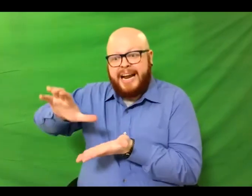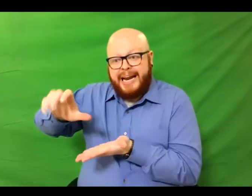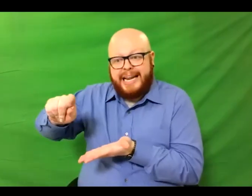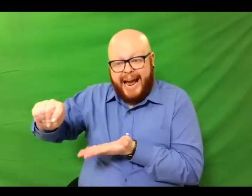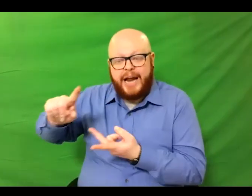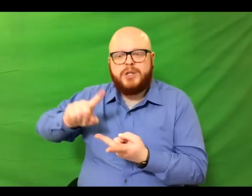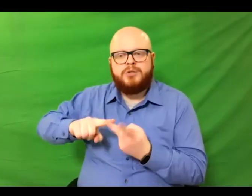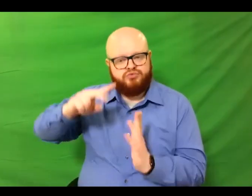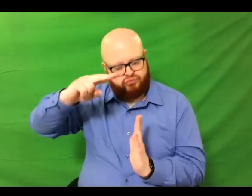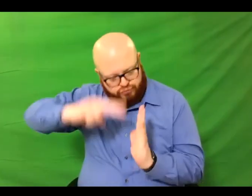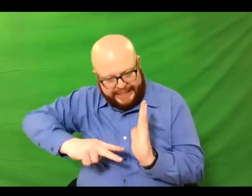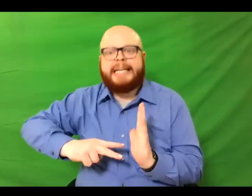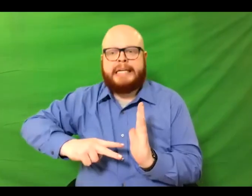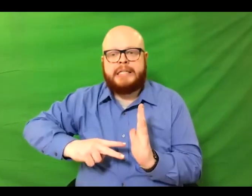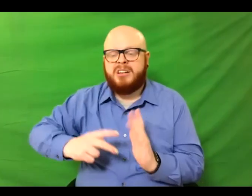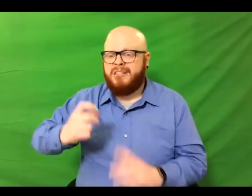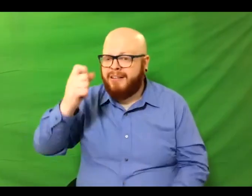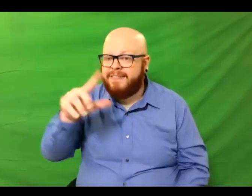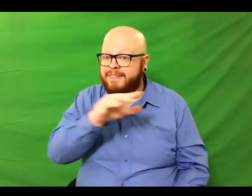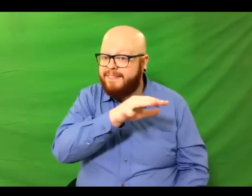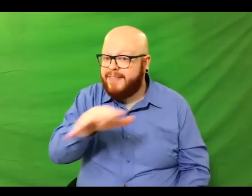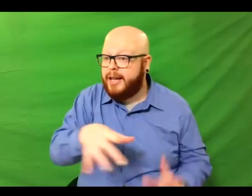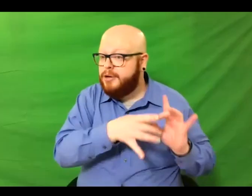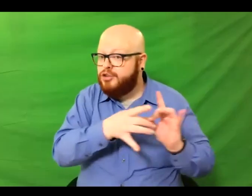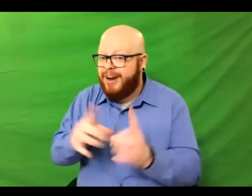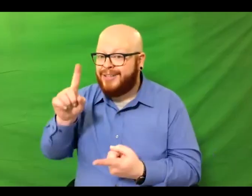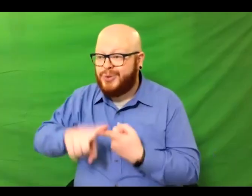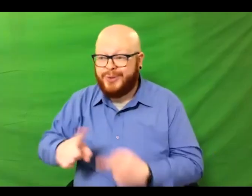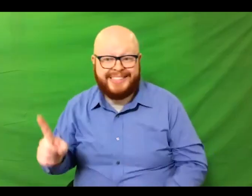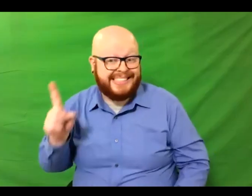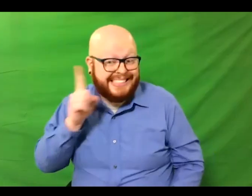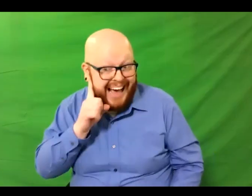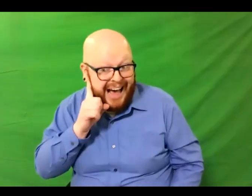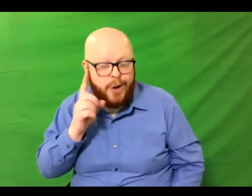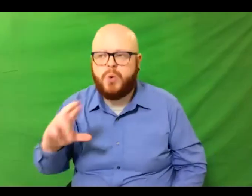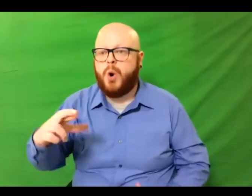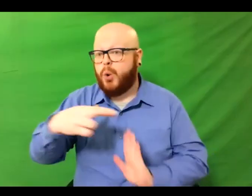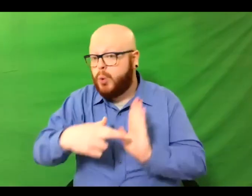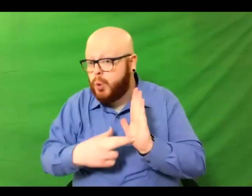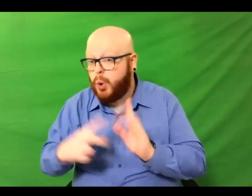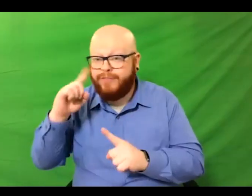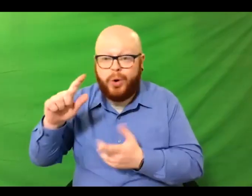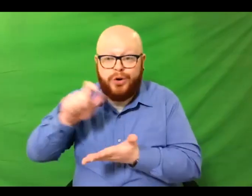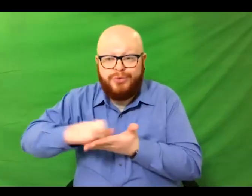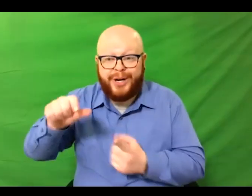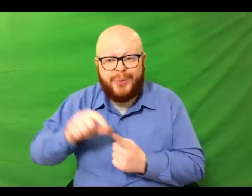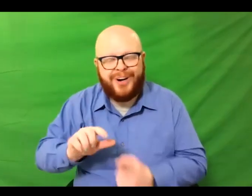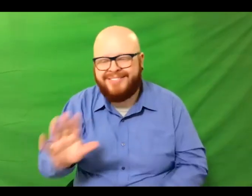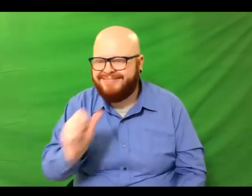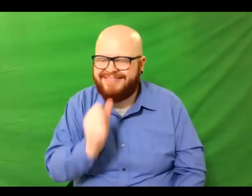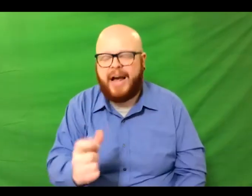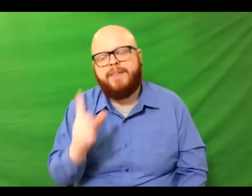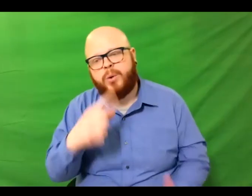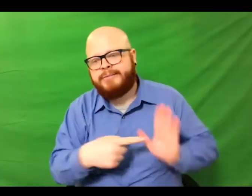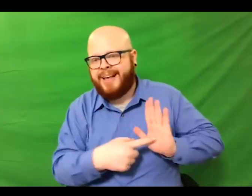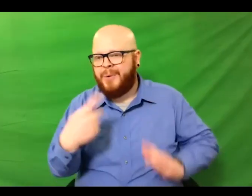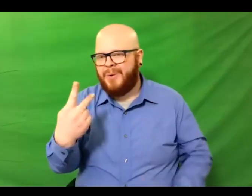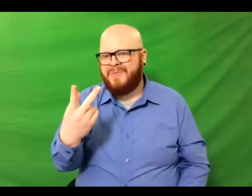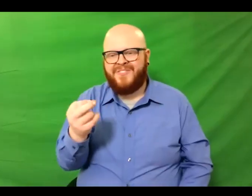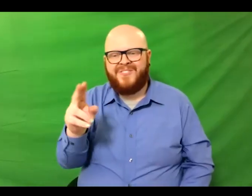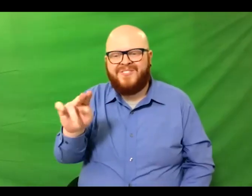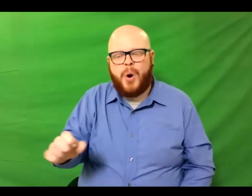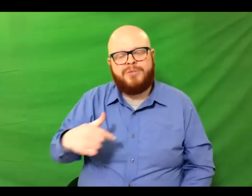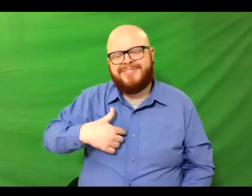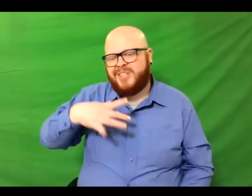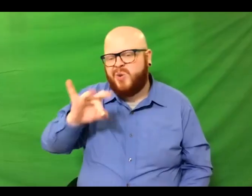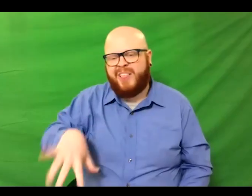Now, fingerspelling does not give you a direct path to each sound or rule for the written word. I've never liked the word phone. Pet peeve.